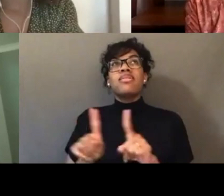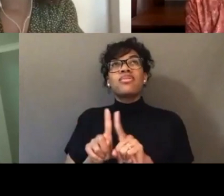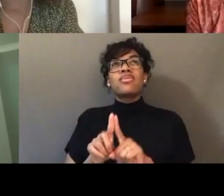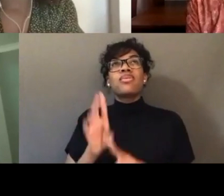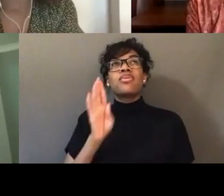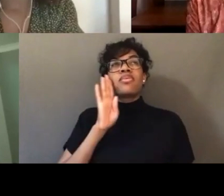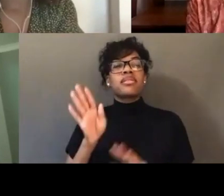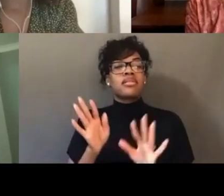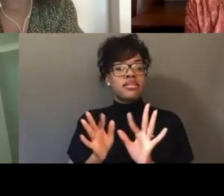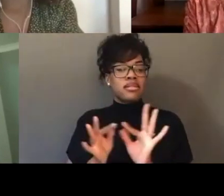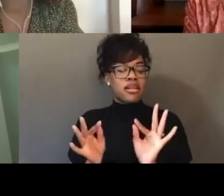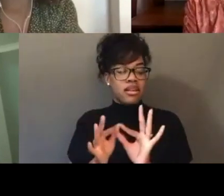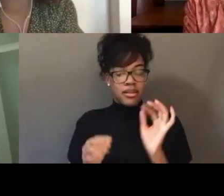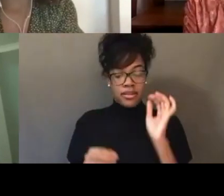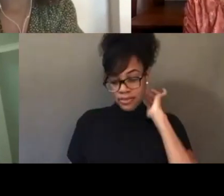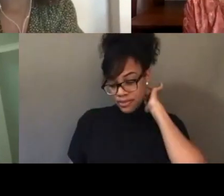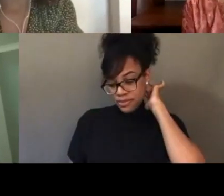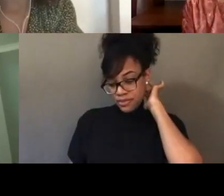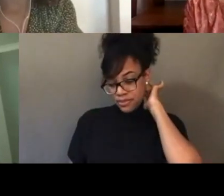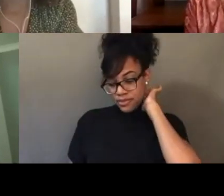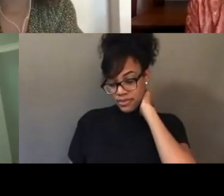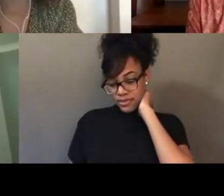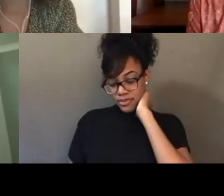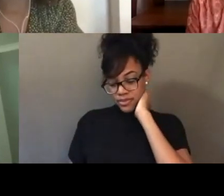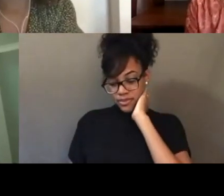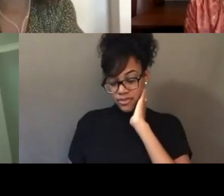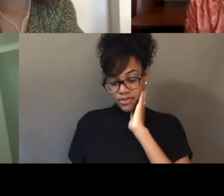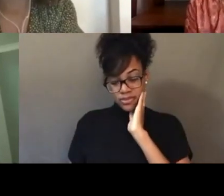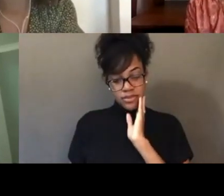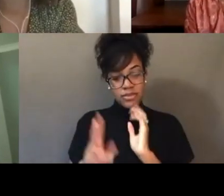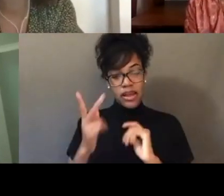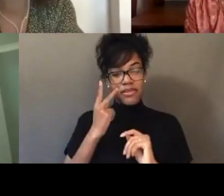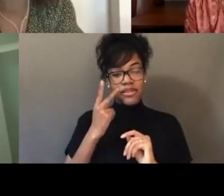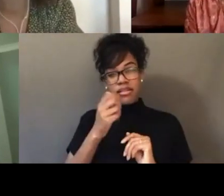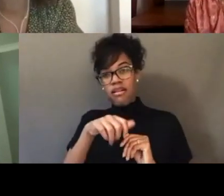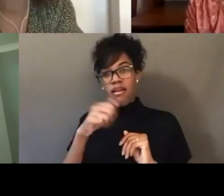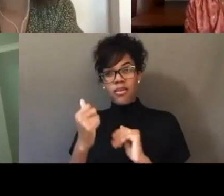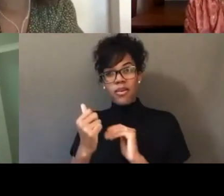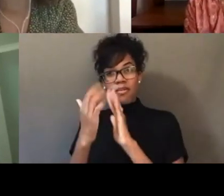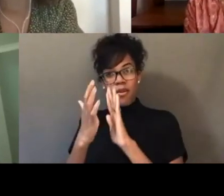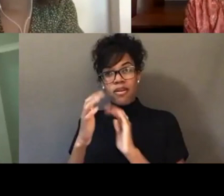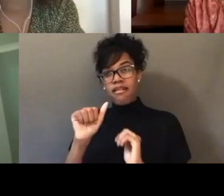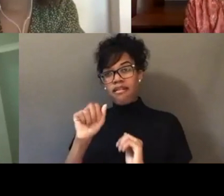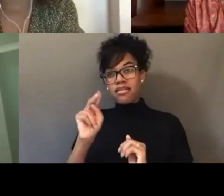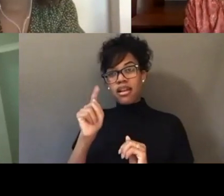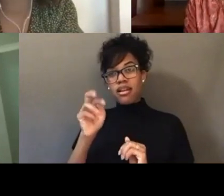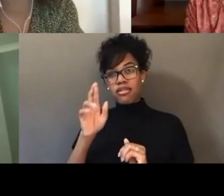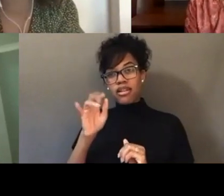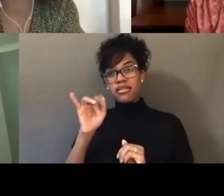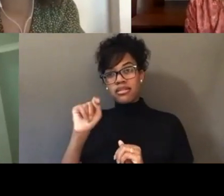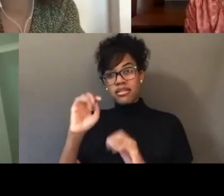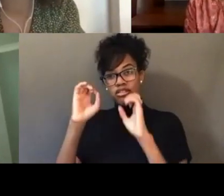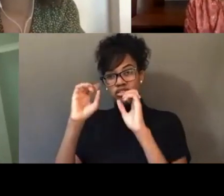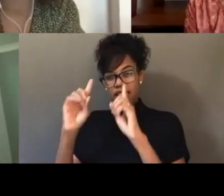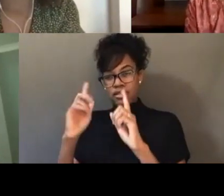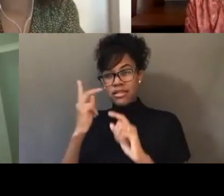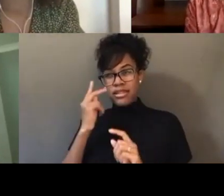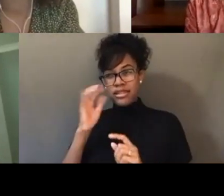I've seen approaches to anti-racist education that sometimes can devolve